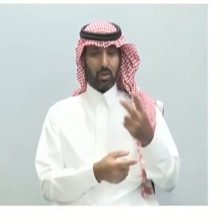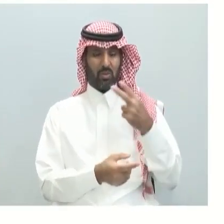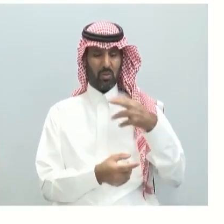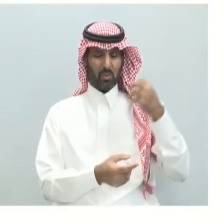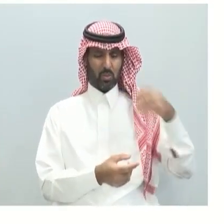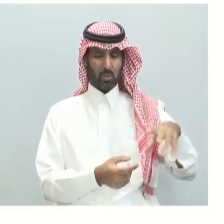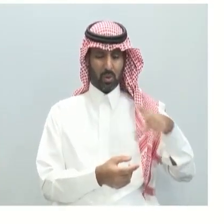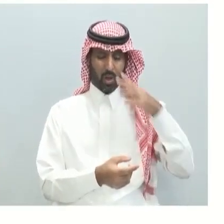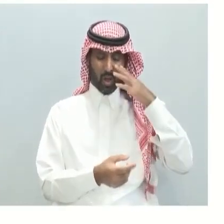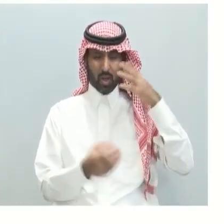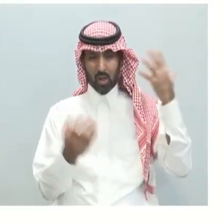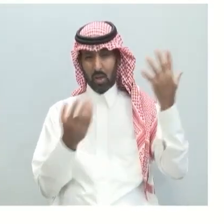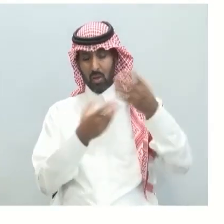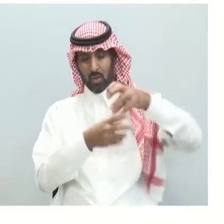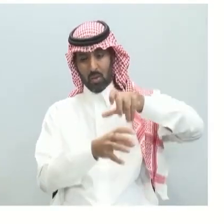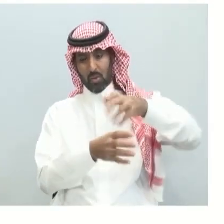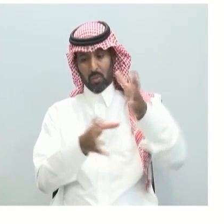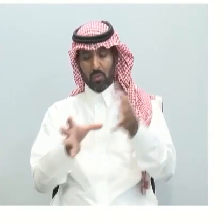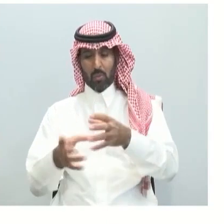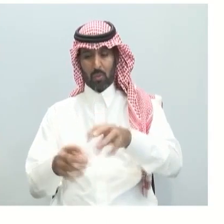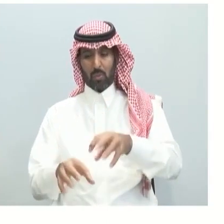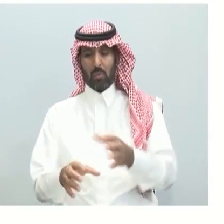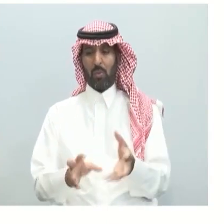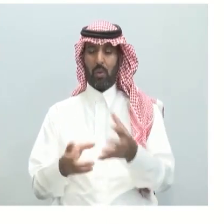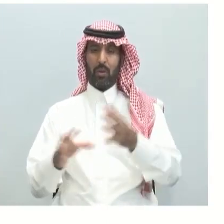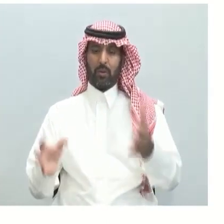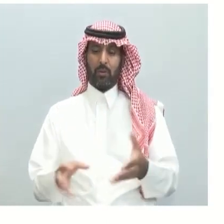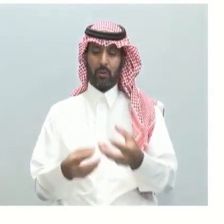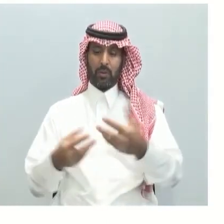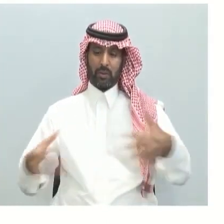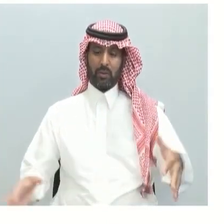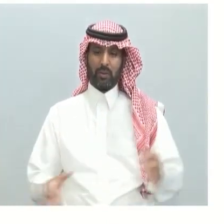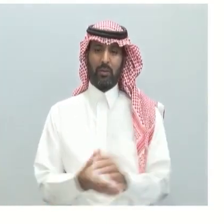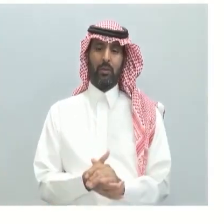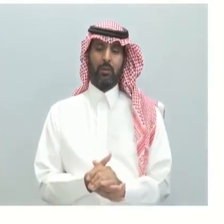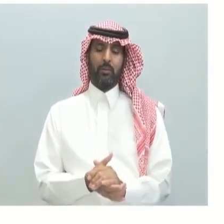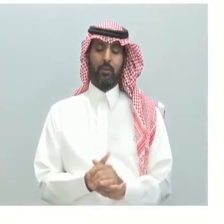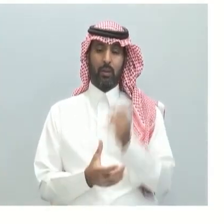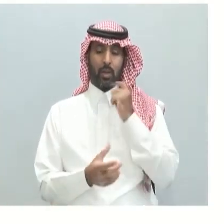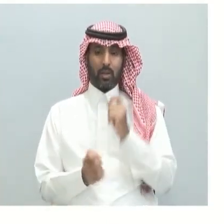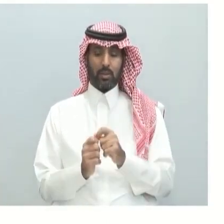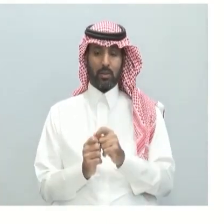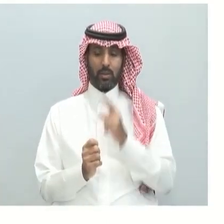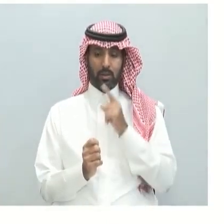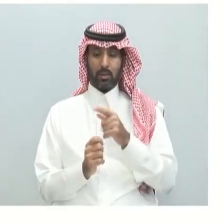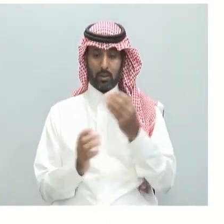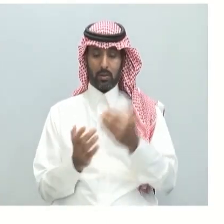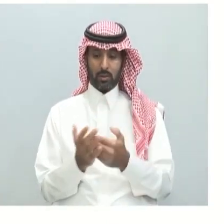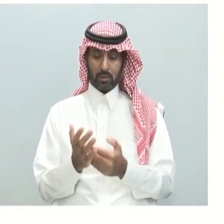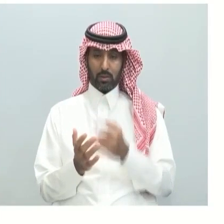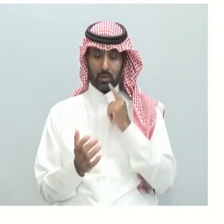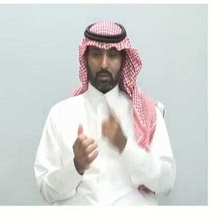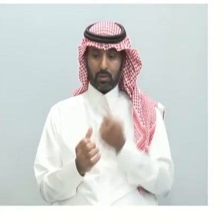it is windy, there are plastic containers and cardboard boxes blowing around everywhere. I suggest the council makes it